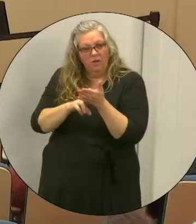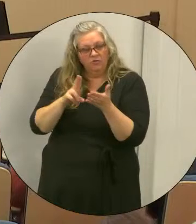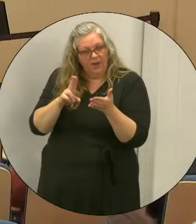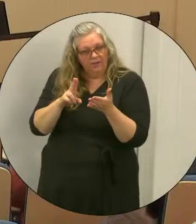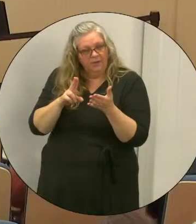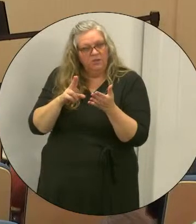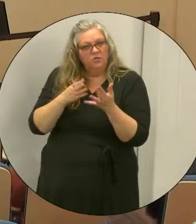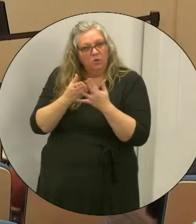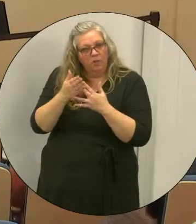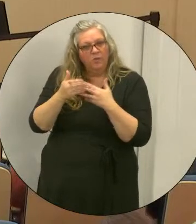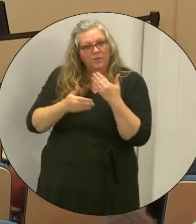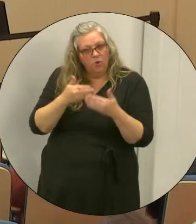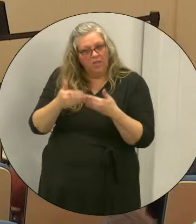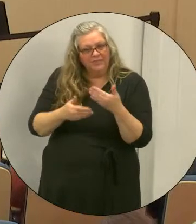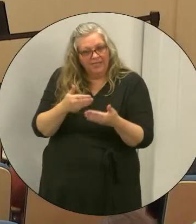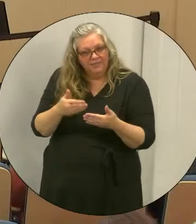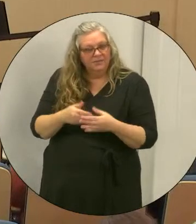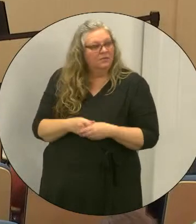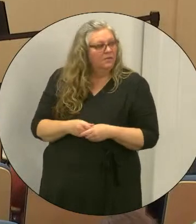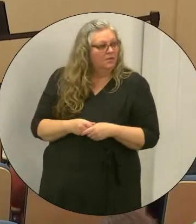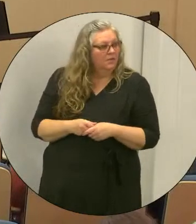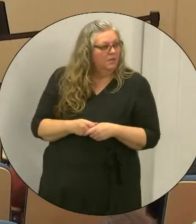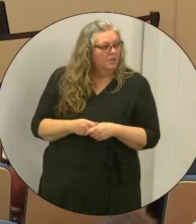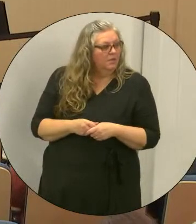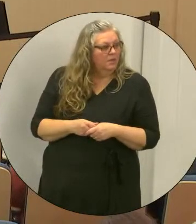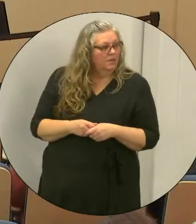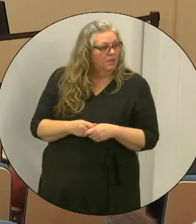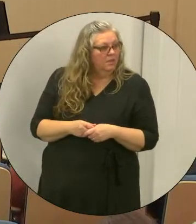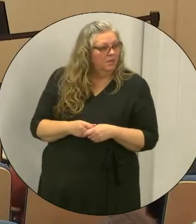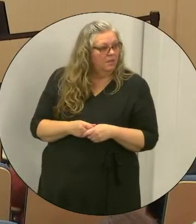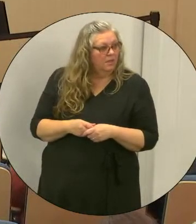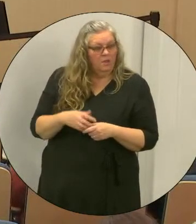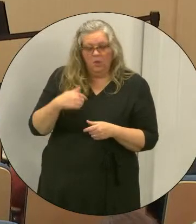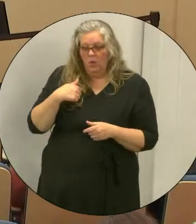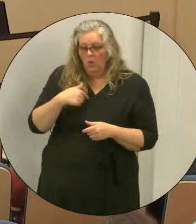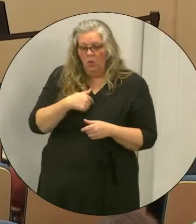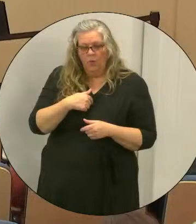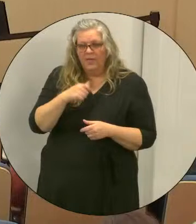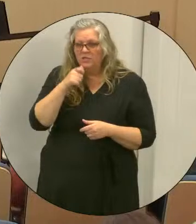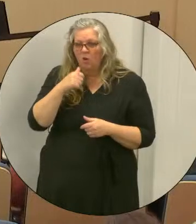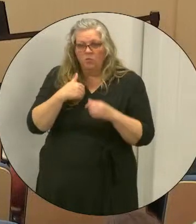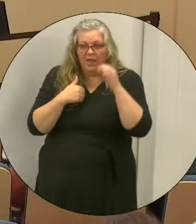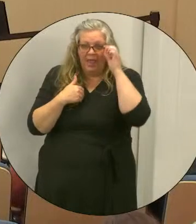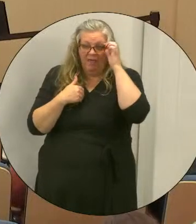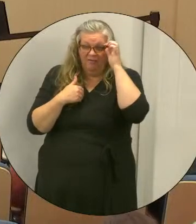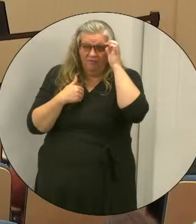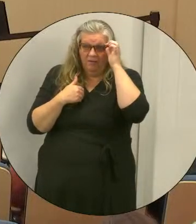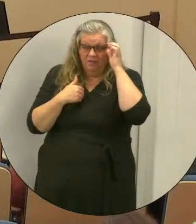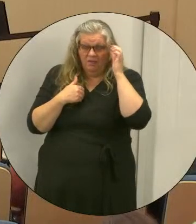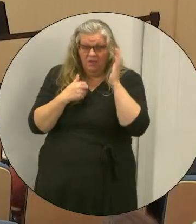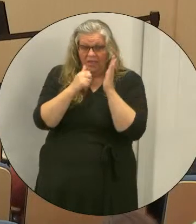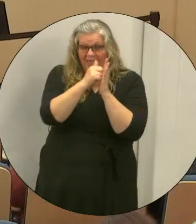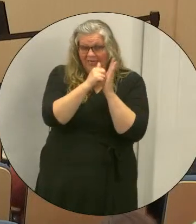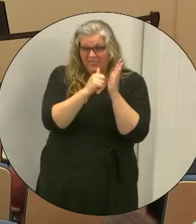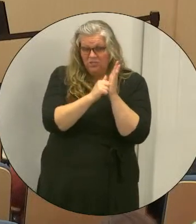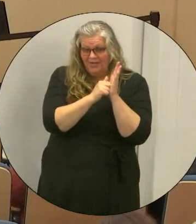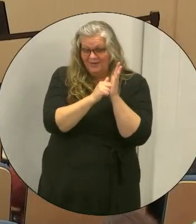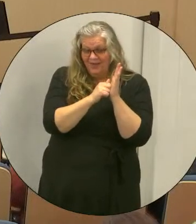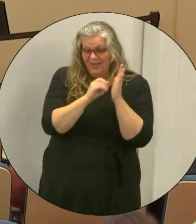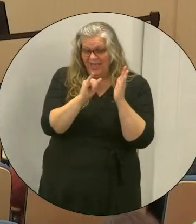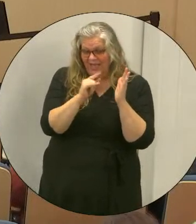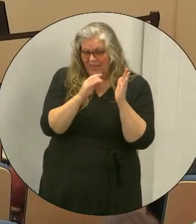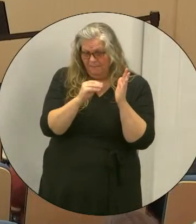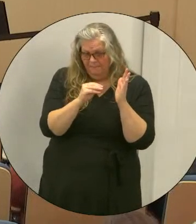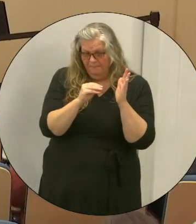through the process and the protocol. We do not have at the moment an agenda item on